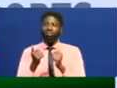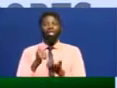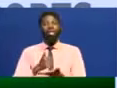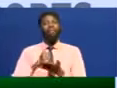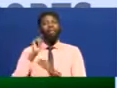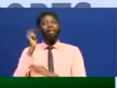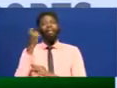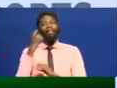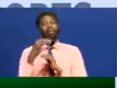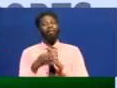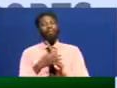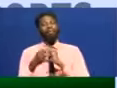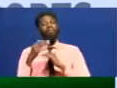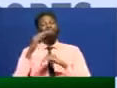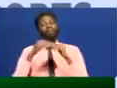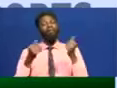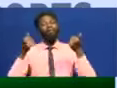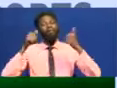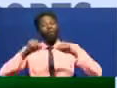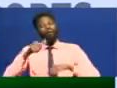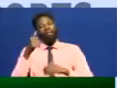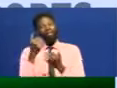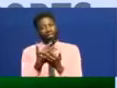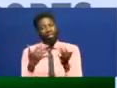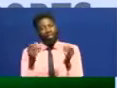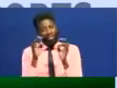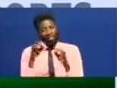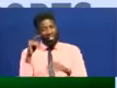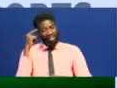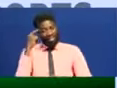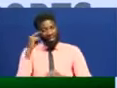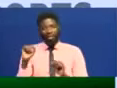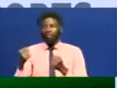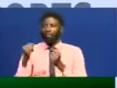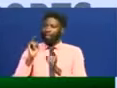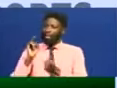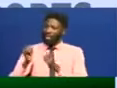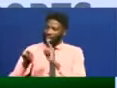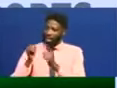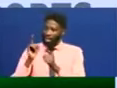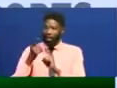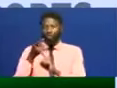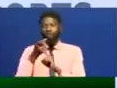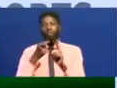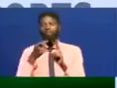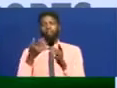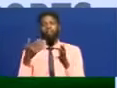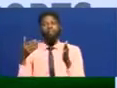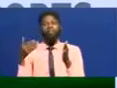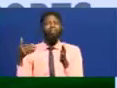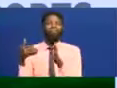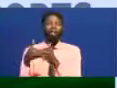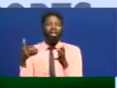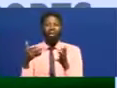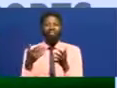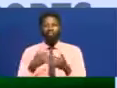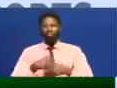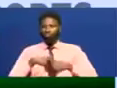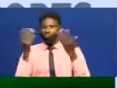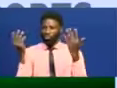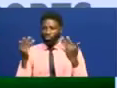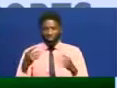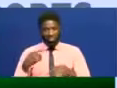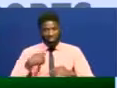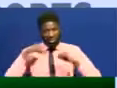else, if you think saving athletics from a ban is nothing, I don't agree with you. If you